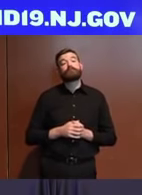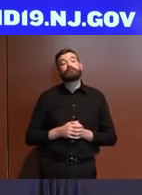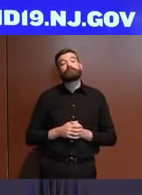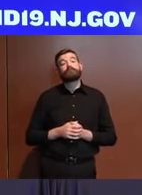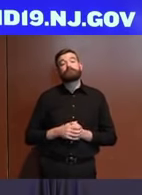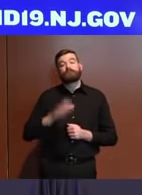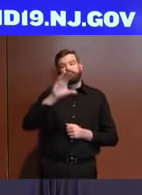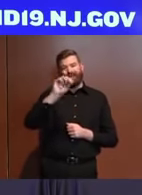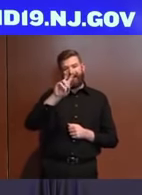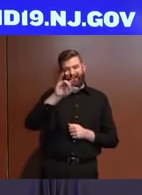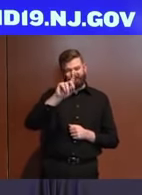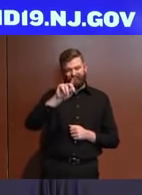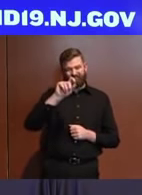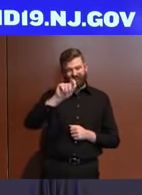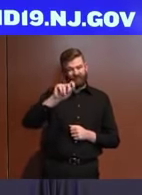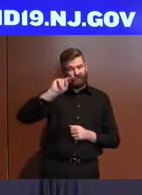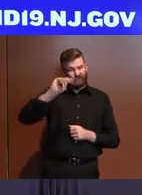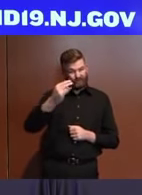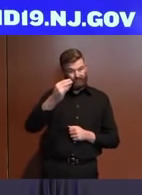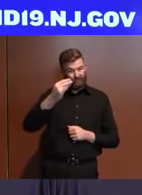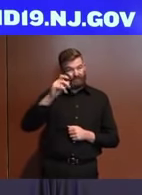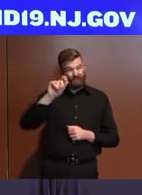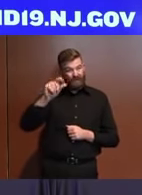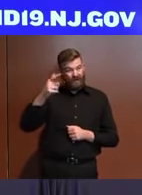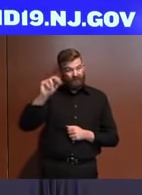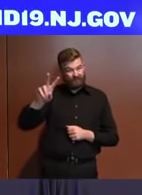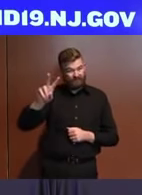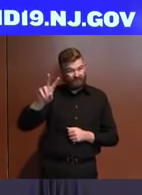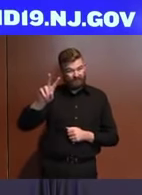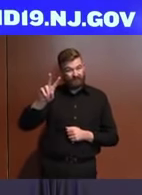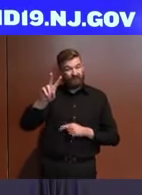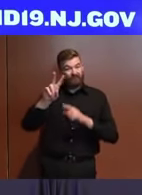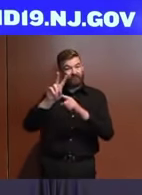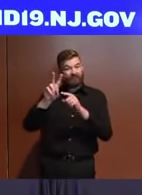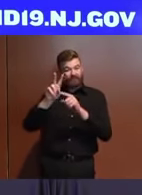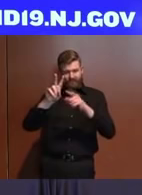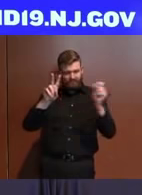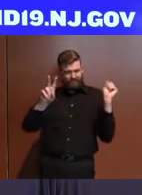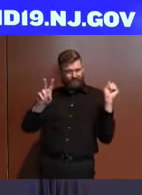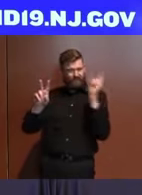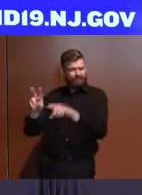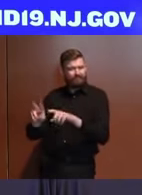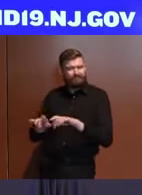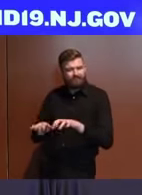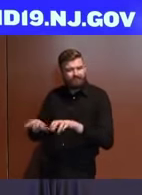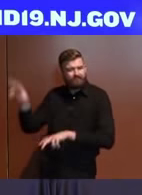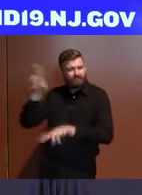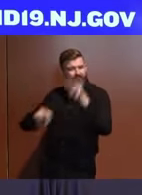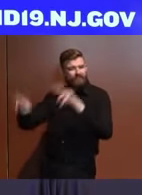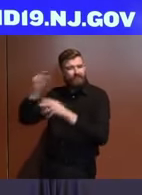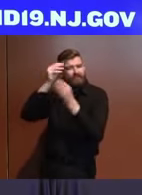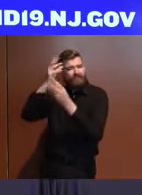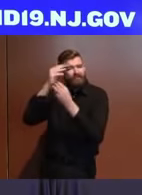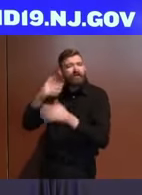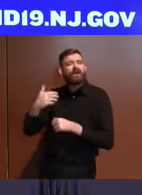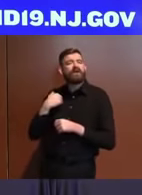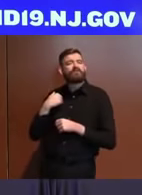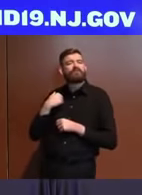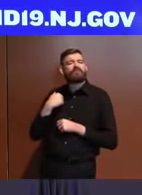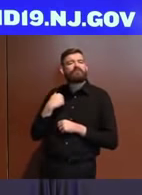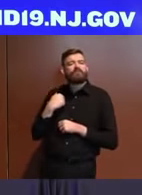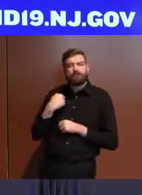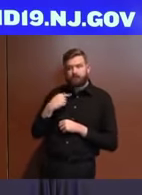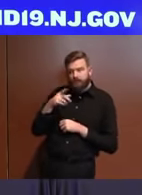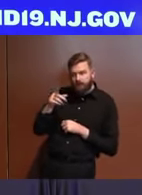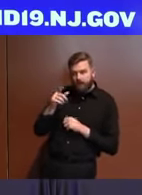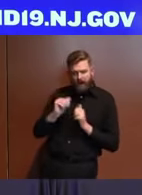covid19.nj.gov. And through that portal, by the way, you could take a self-test for symptoms of COVID-19. Again,